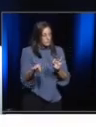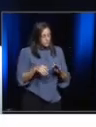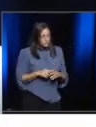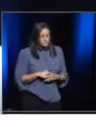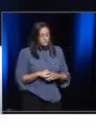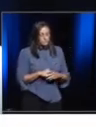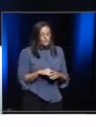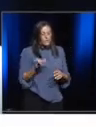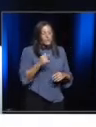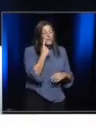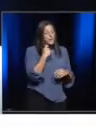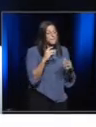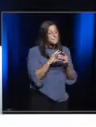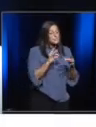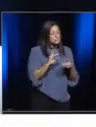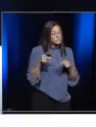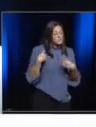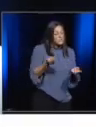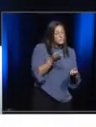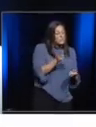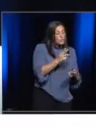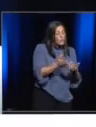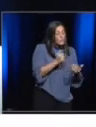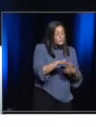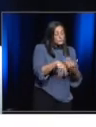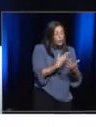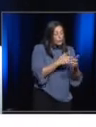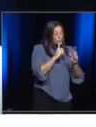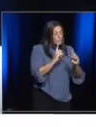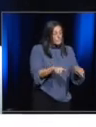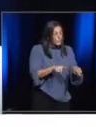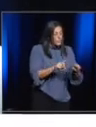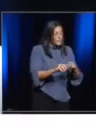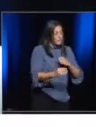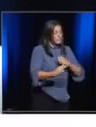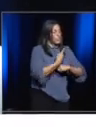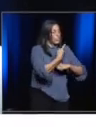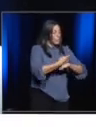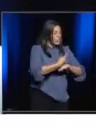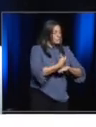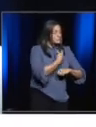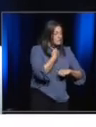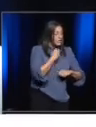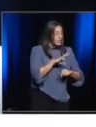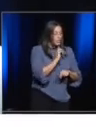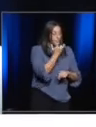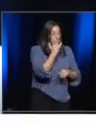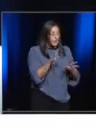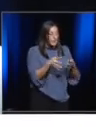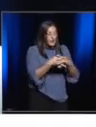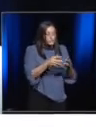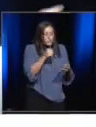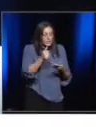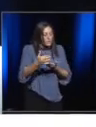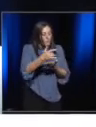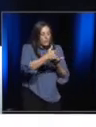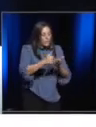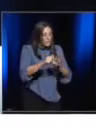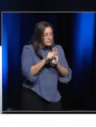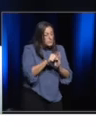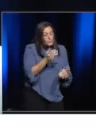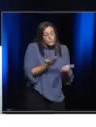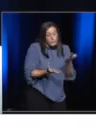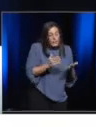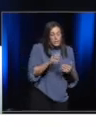As I mentioned, historically, almost all reported beach-cast or bycatch dolphins along the west coast were not sampled, so they could have been either